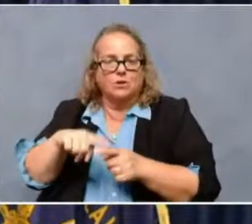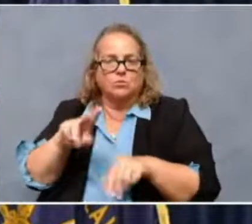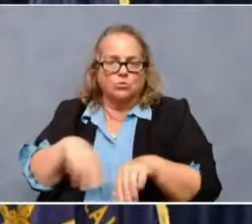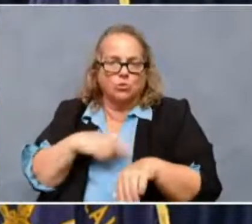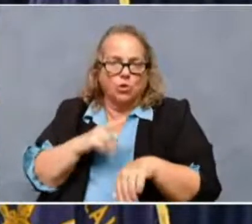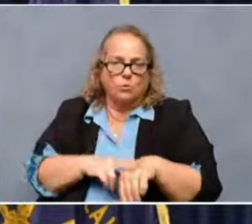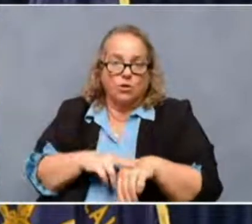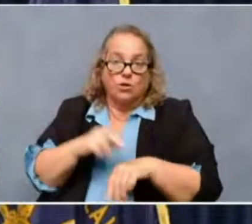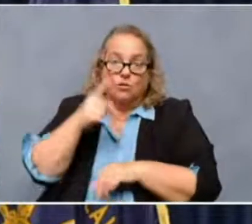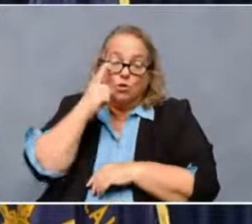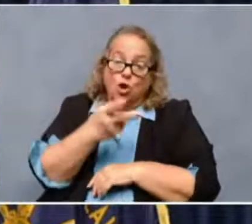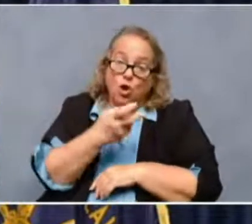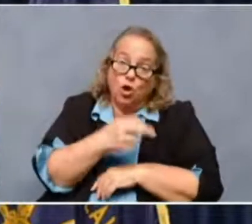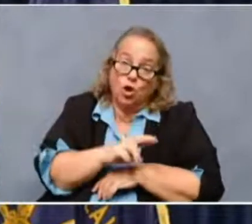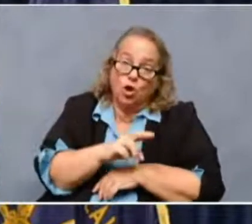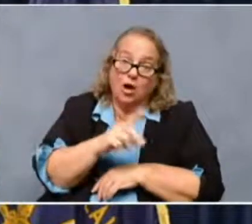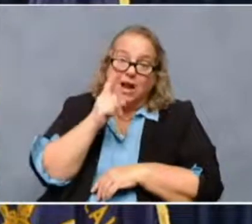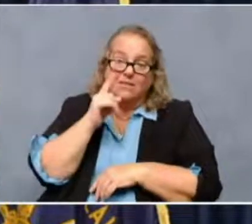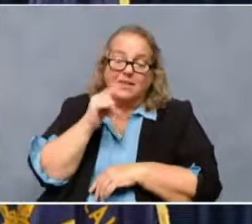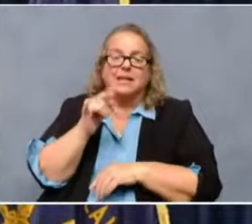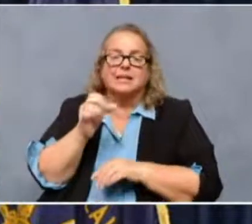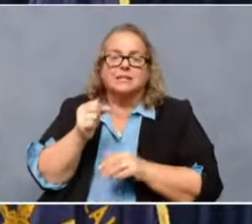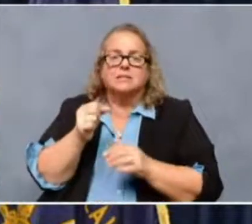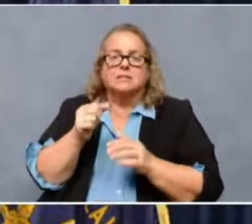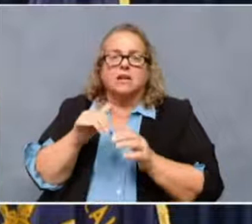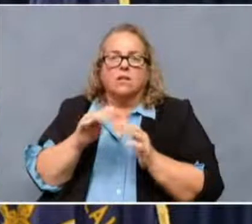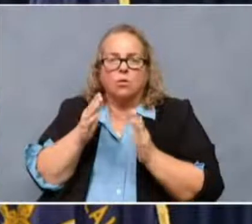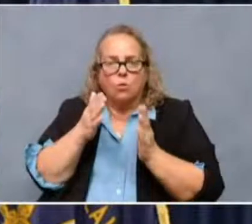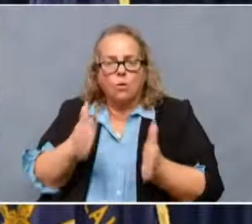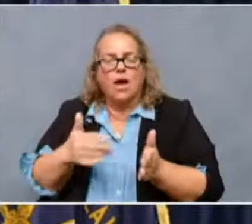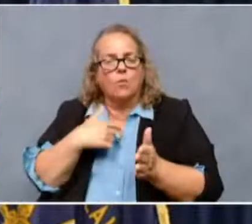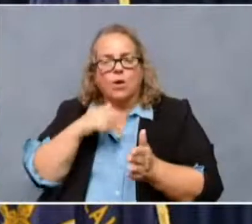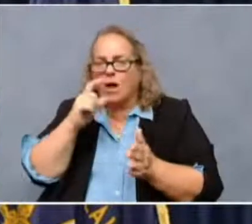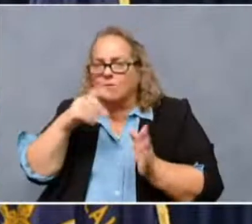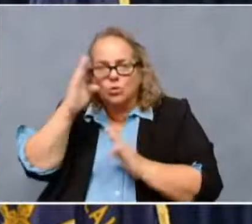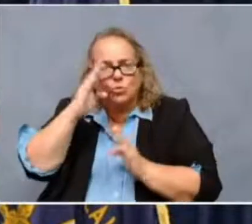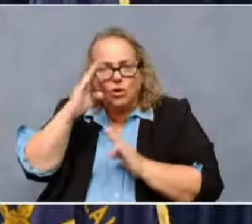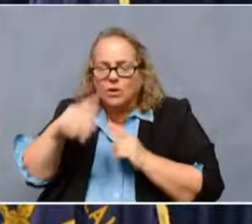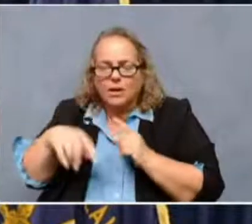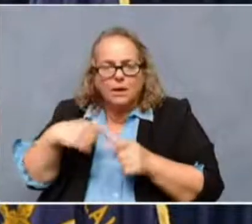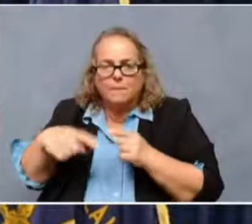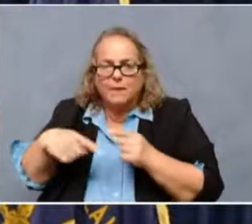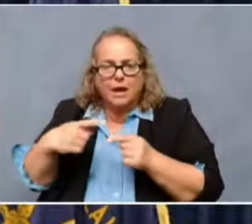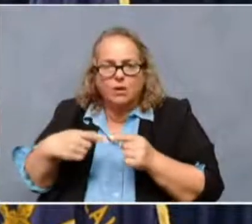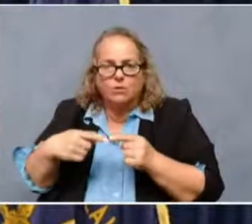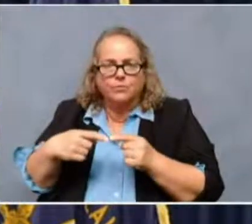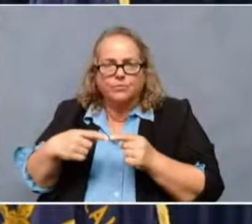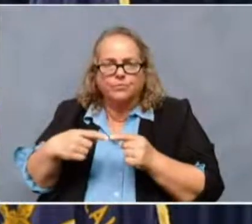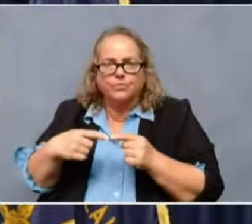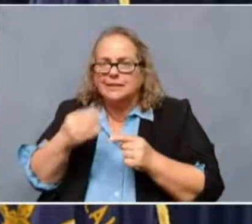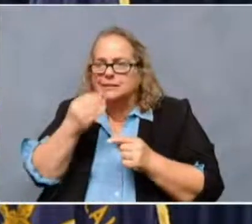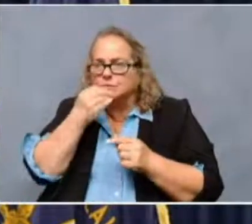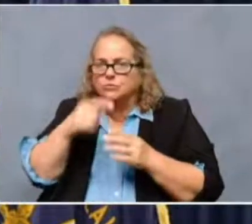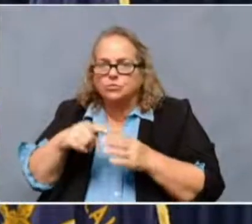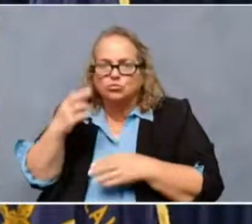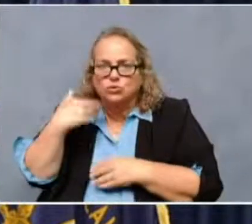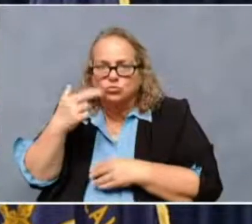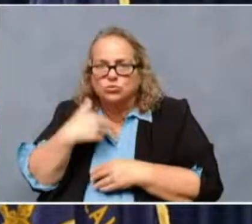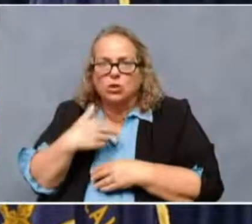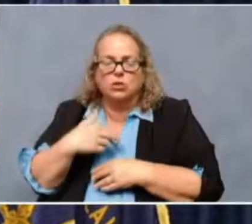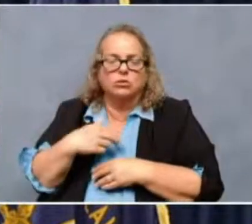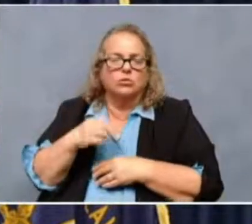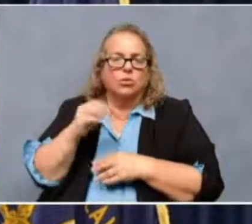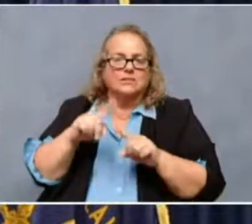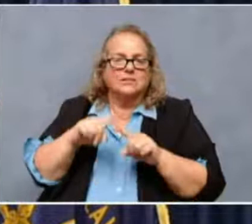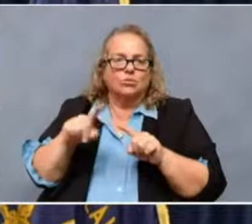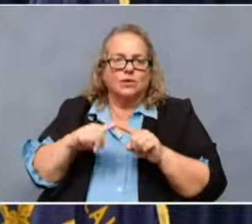I think that's the way that we don't have to worry about eating in a restaurant or different events that